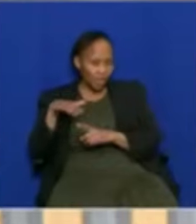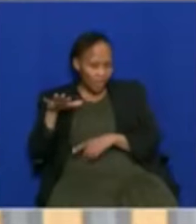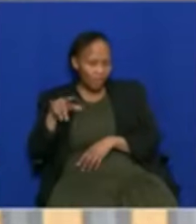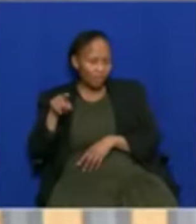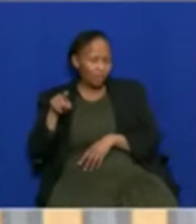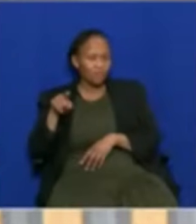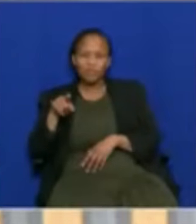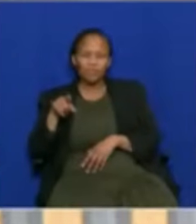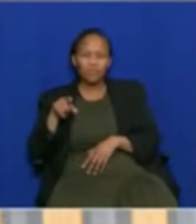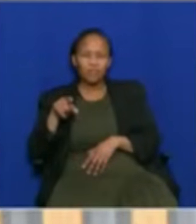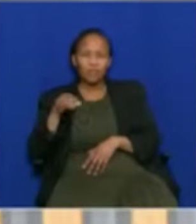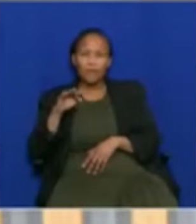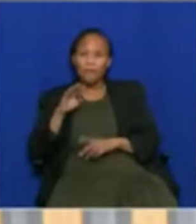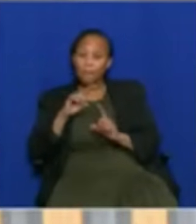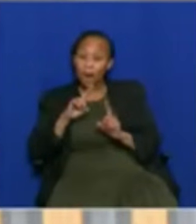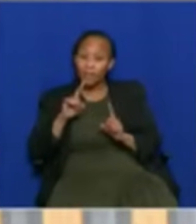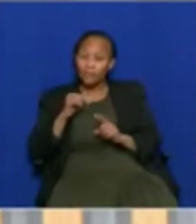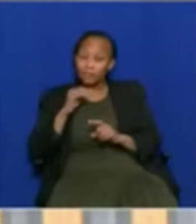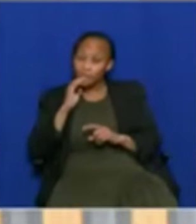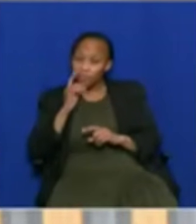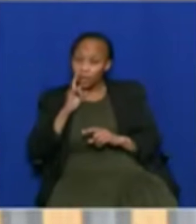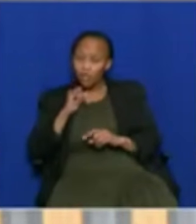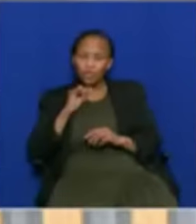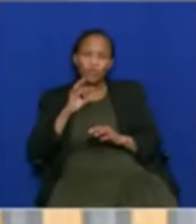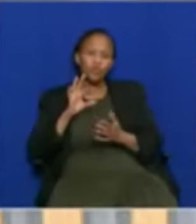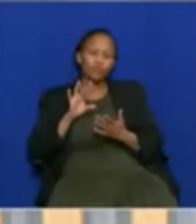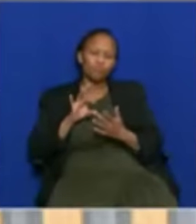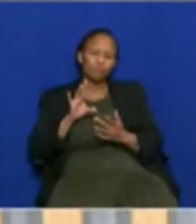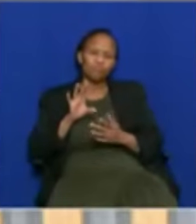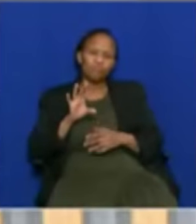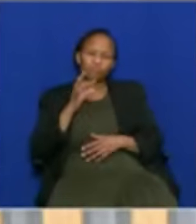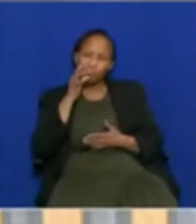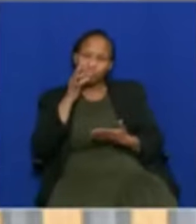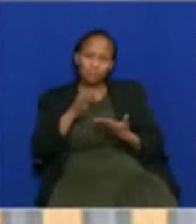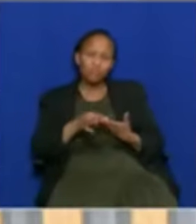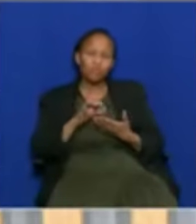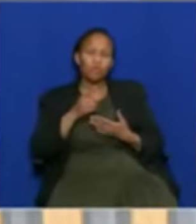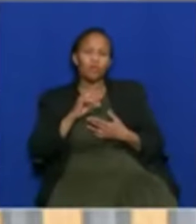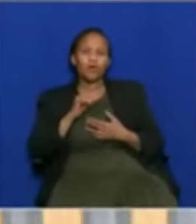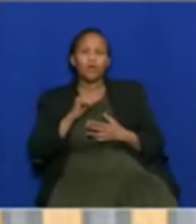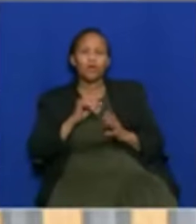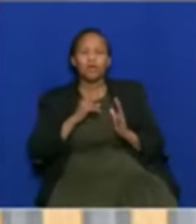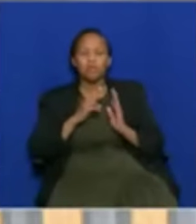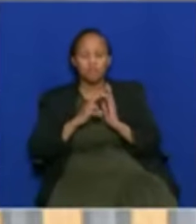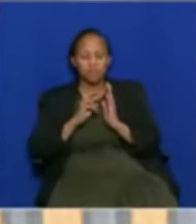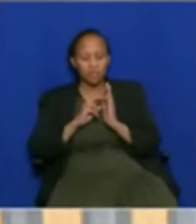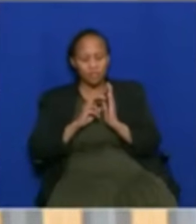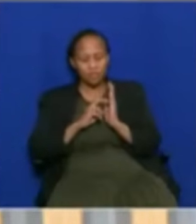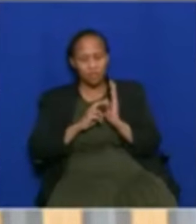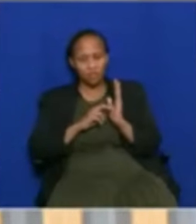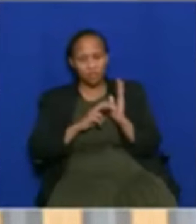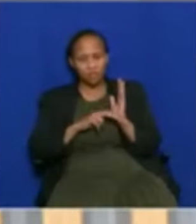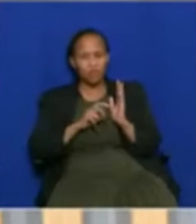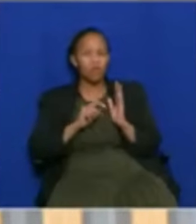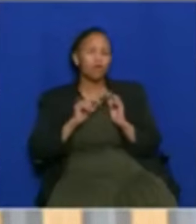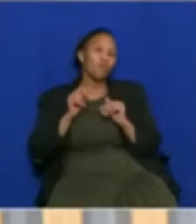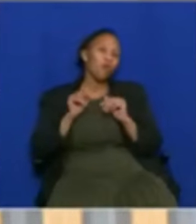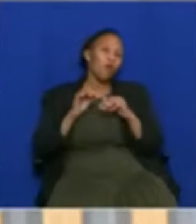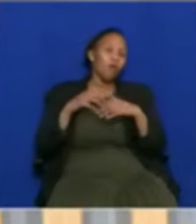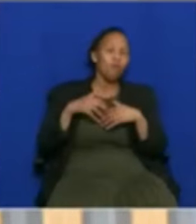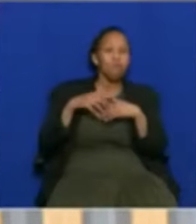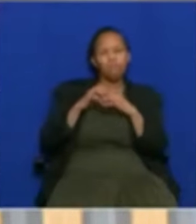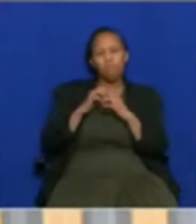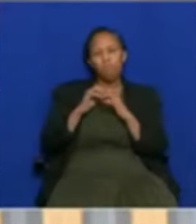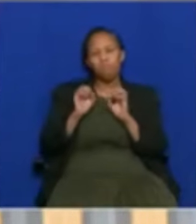the prescripts that apply to constitution of panels precluded the inclusion